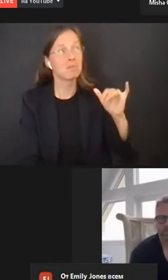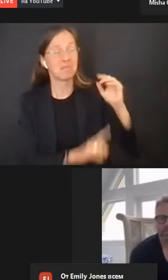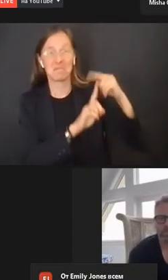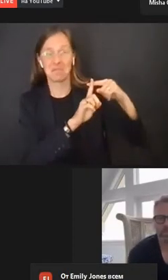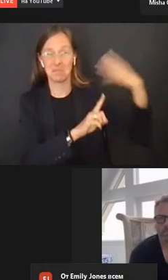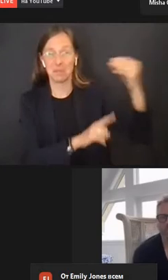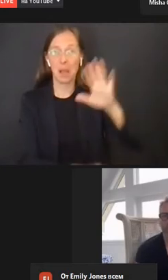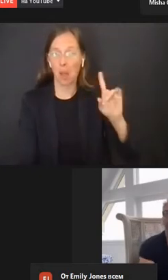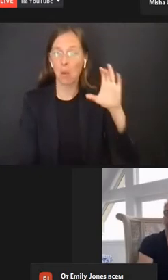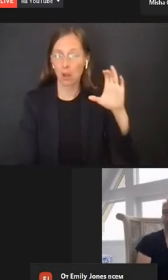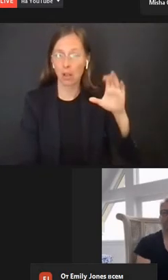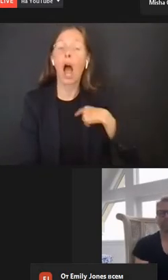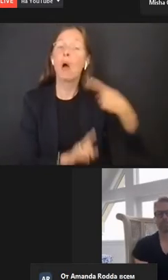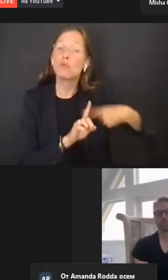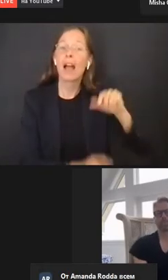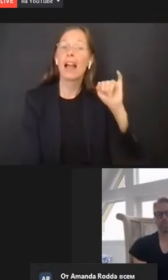renting an Airbnb, and the Airbnb,